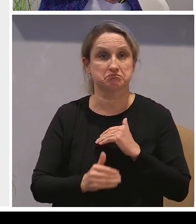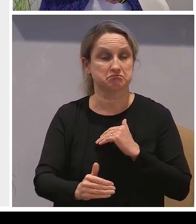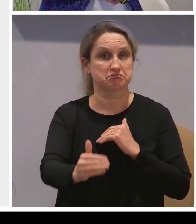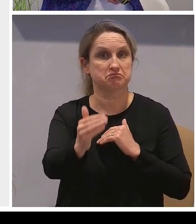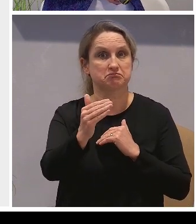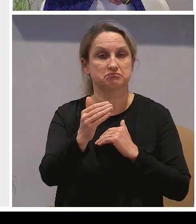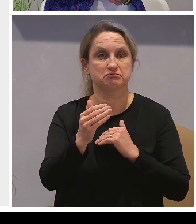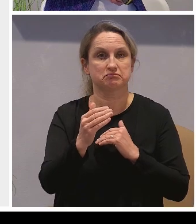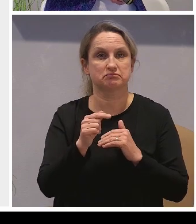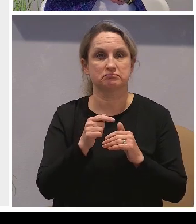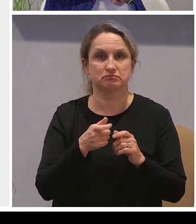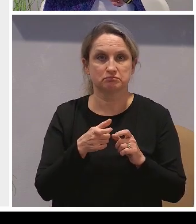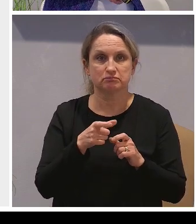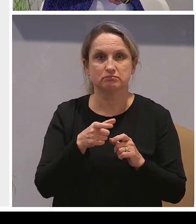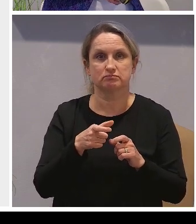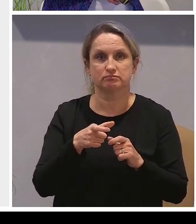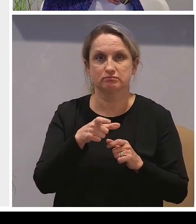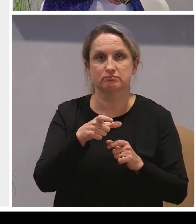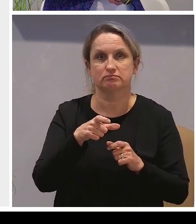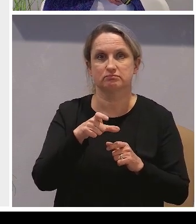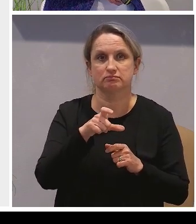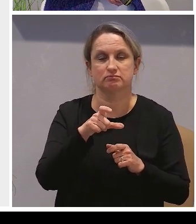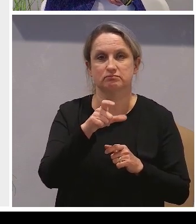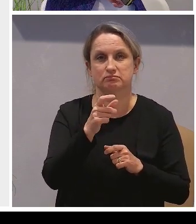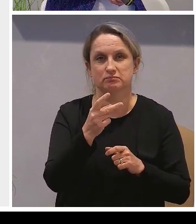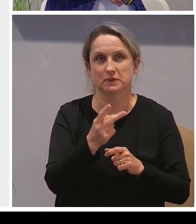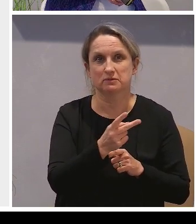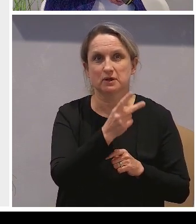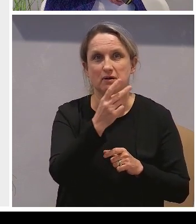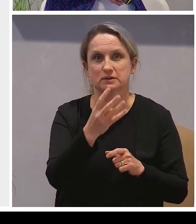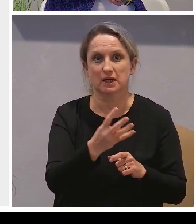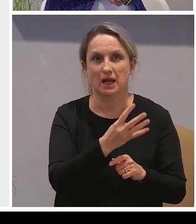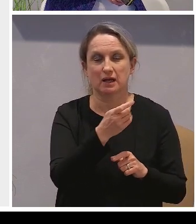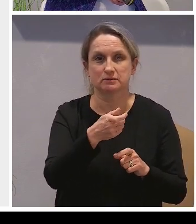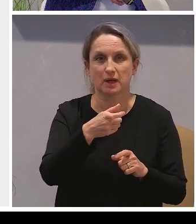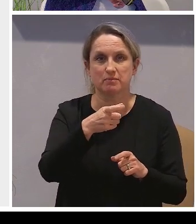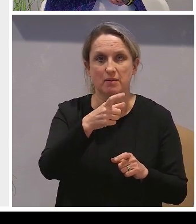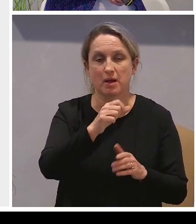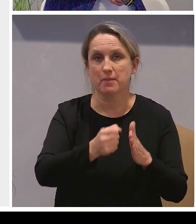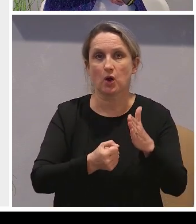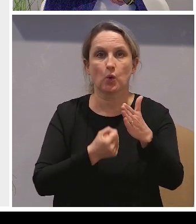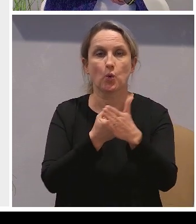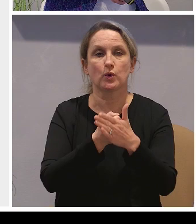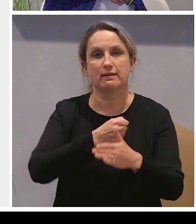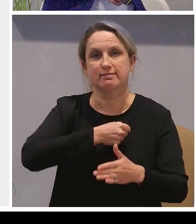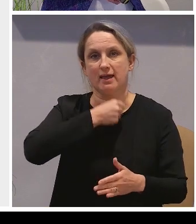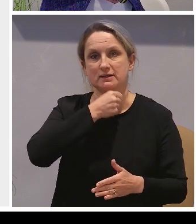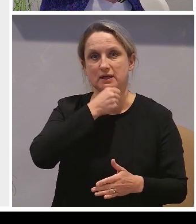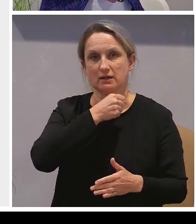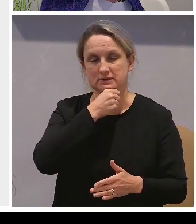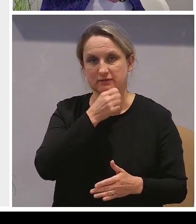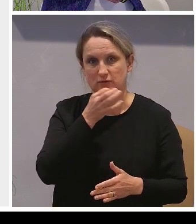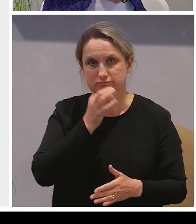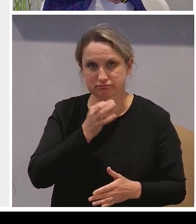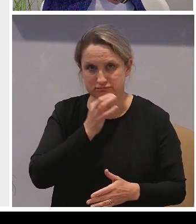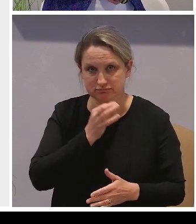dosage estrogen treatment when the girls are 11 or 12 years old, and we increase the